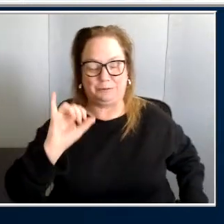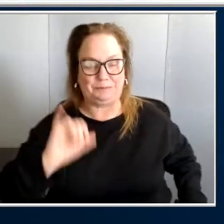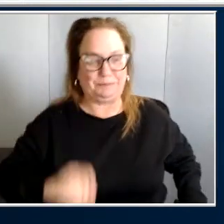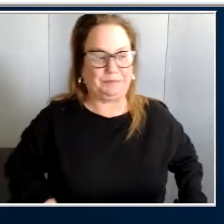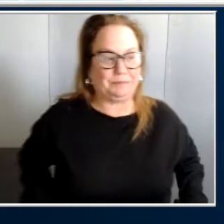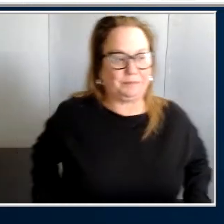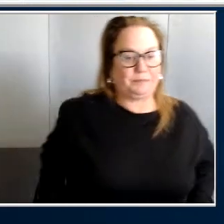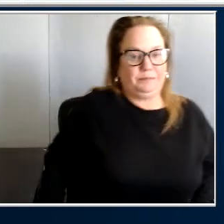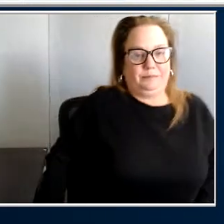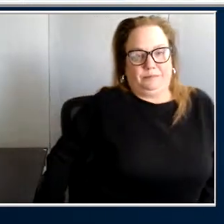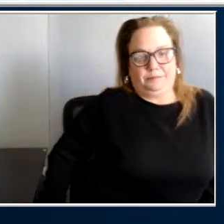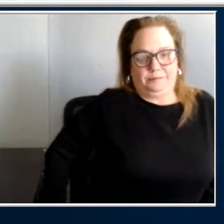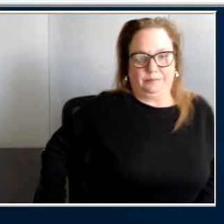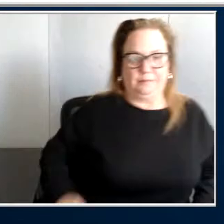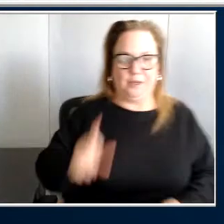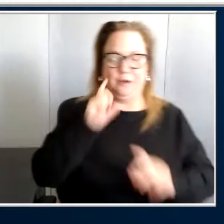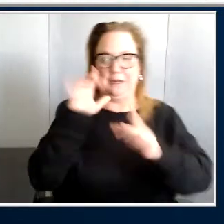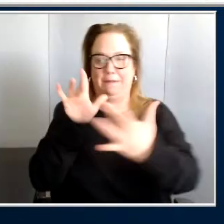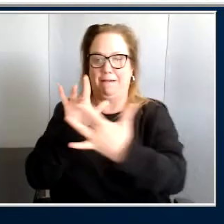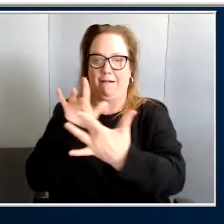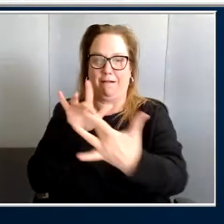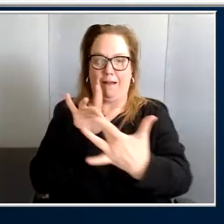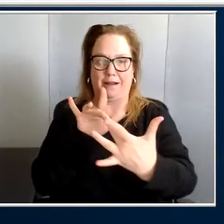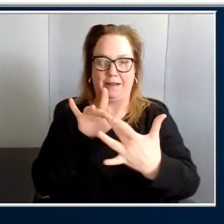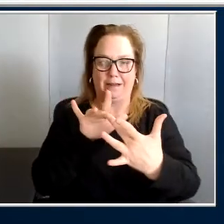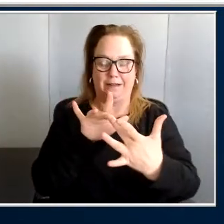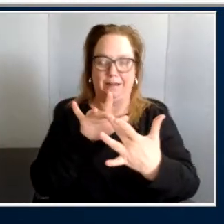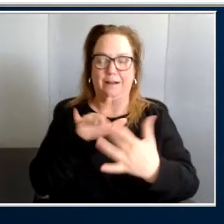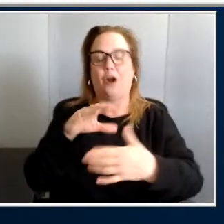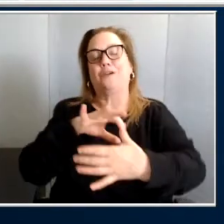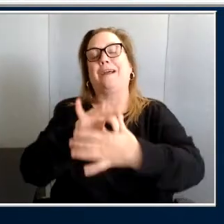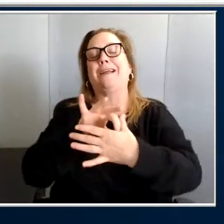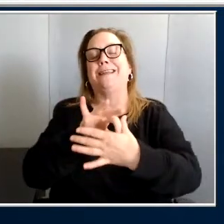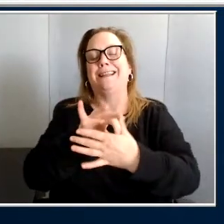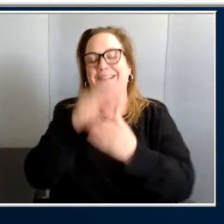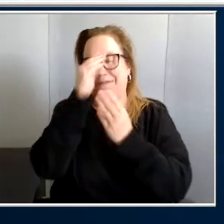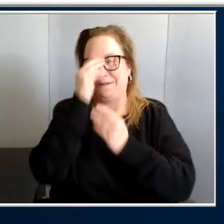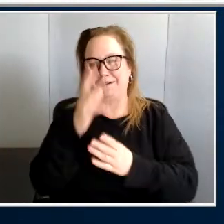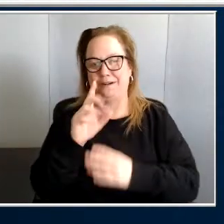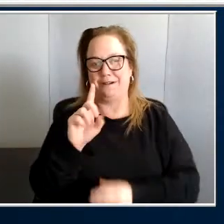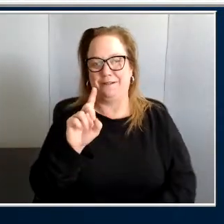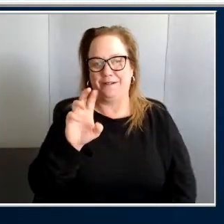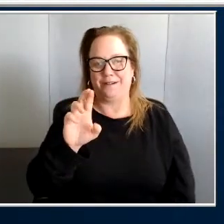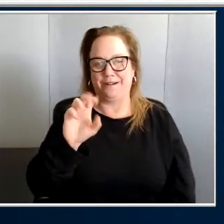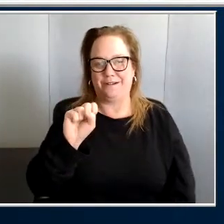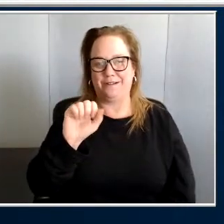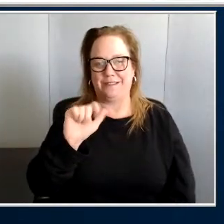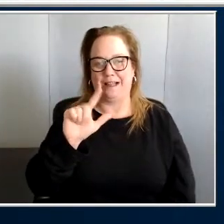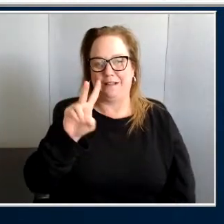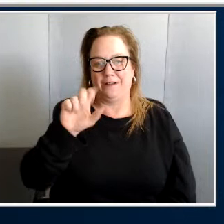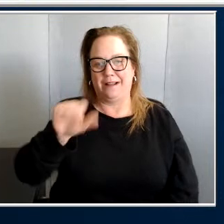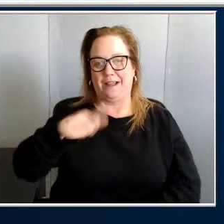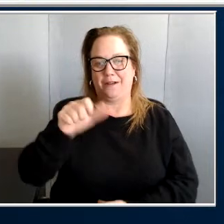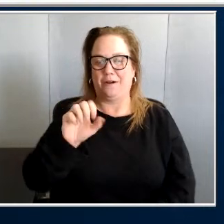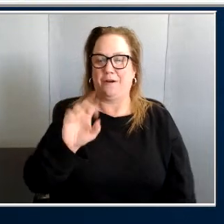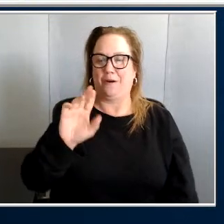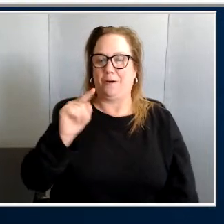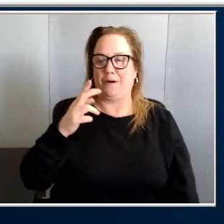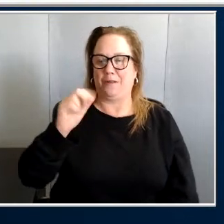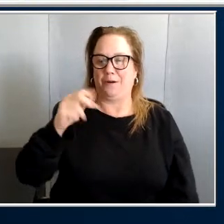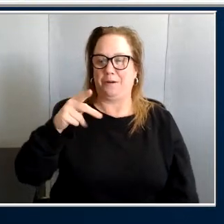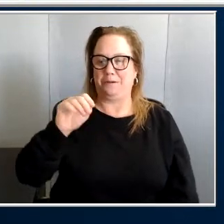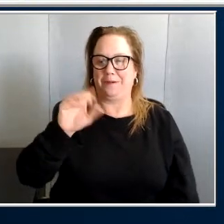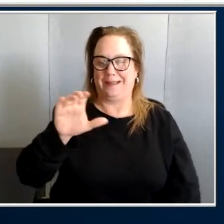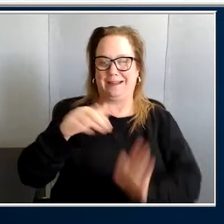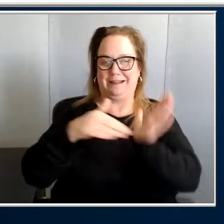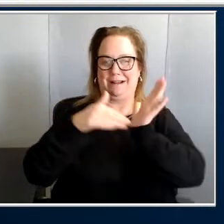need to be one of our content experts for Dr. Vopat, Dr. Saliva, all these other orthopedic surgeons that I work with.